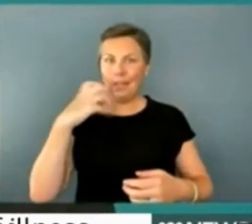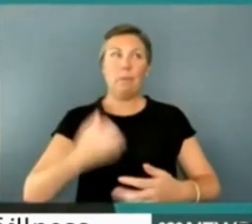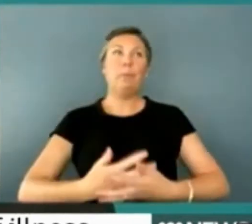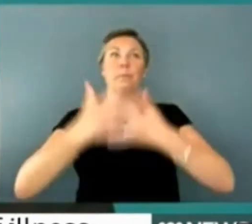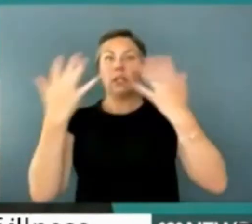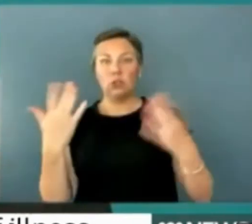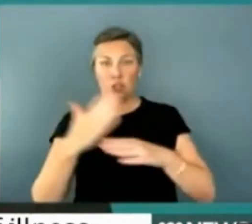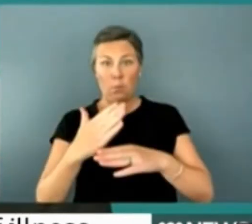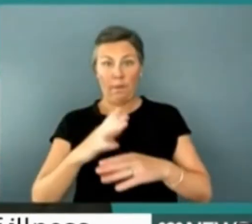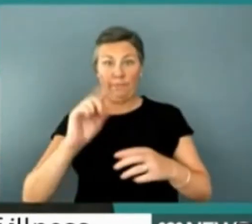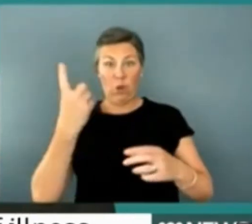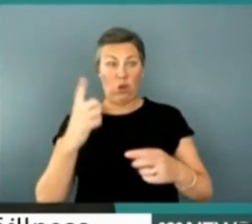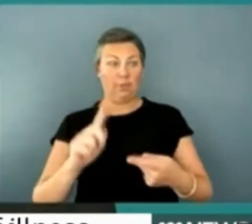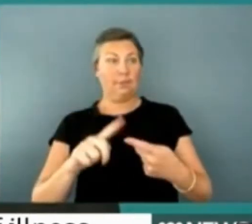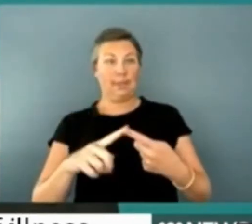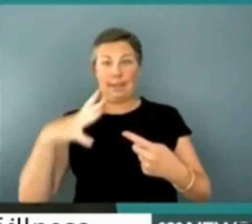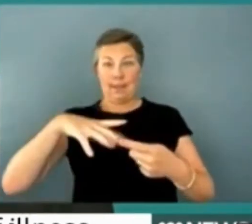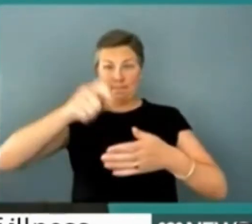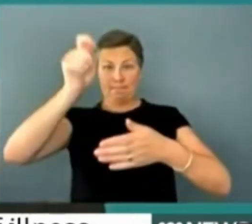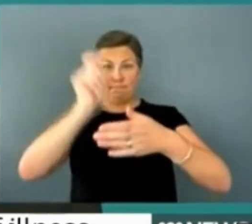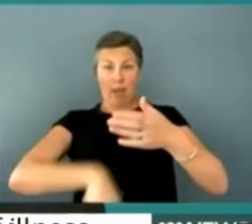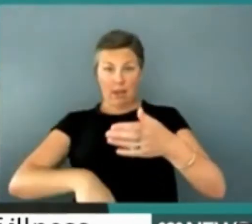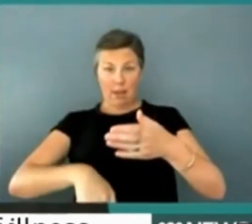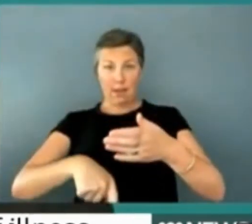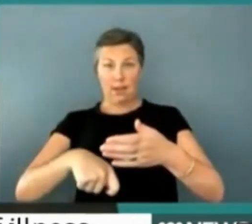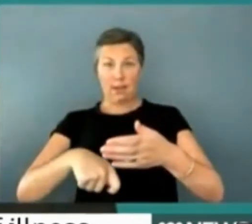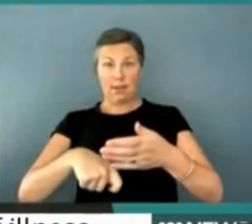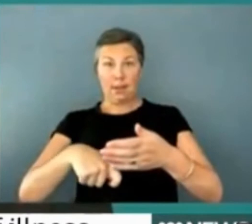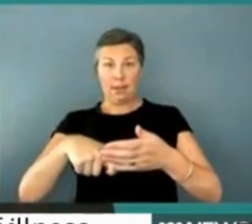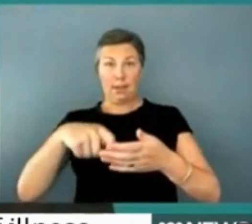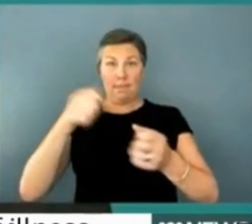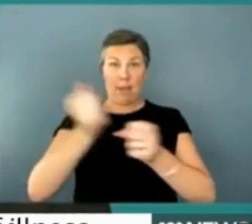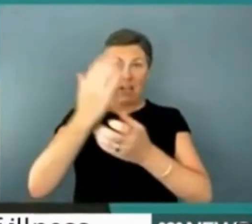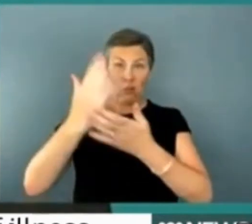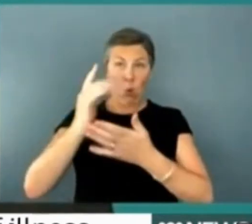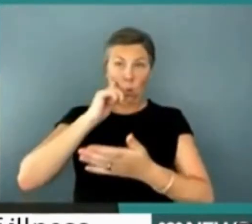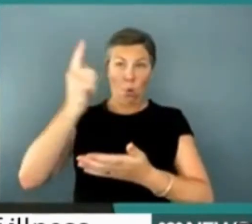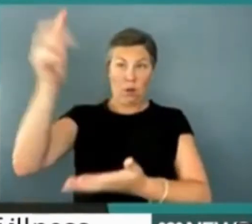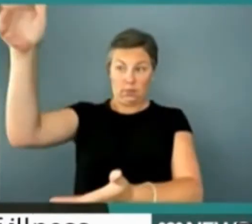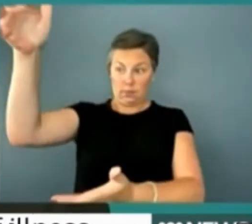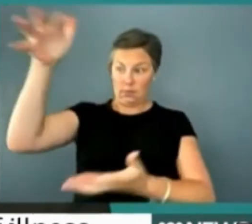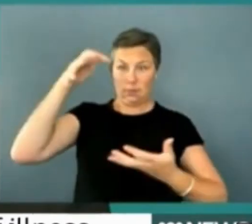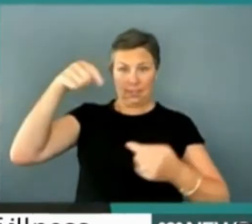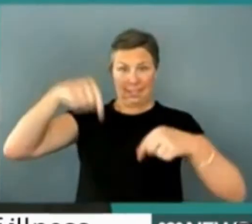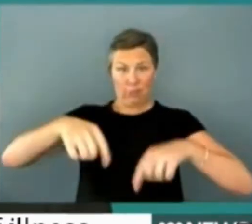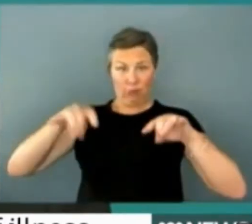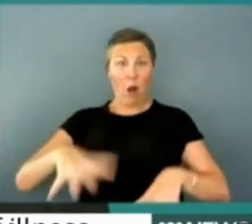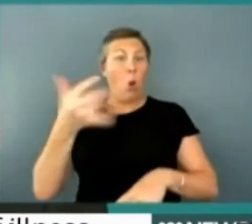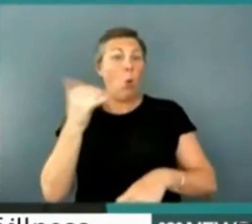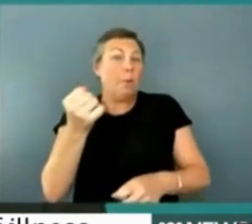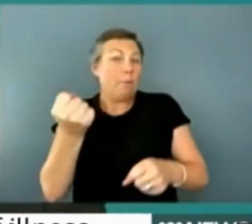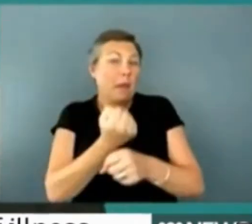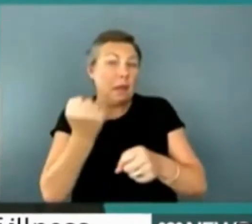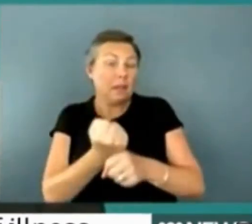purchase the vaccines and make sure that they are coming to Australia, or indeed being manufactured in Australia, as we have with